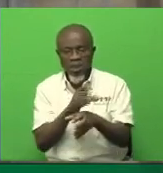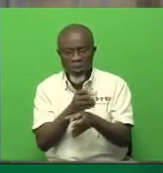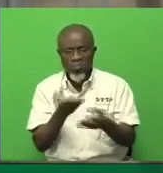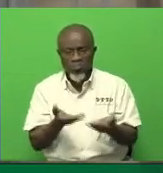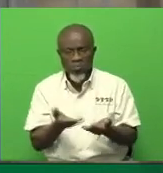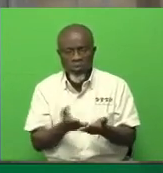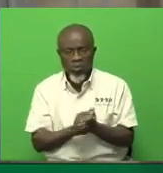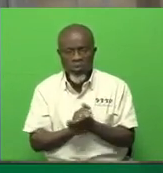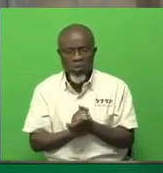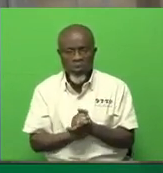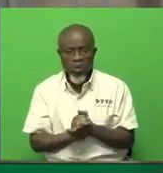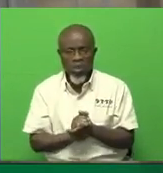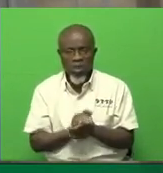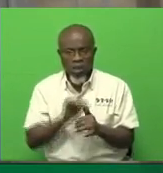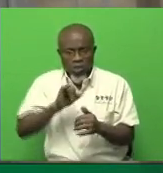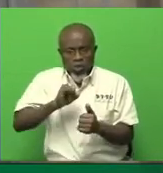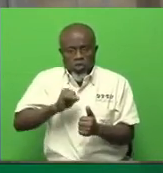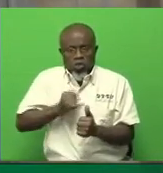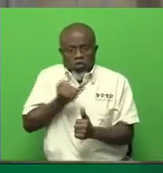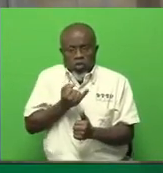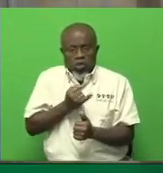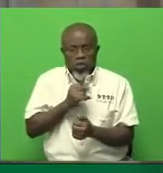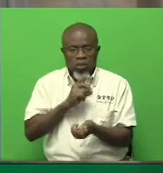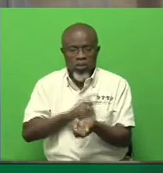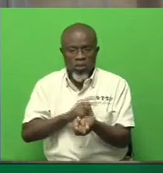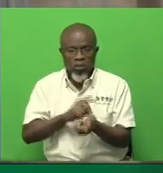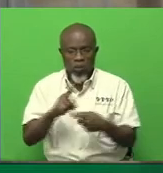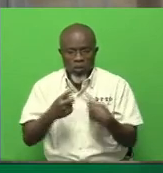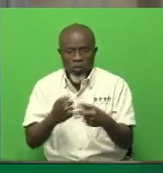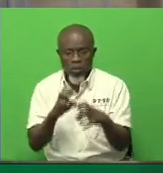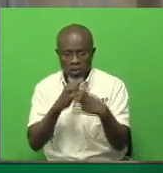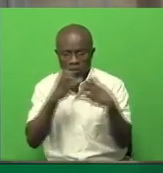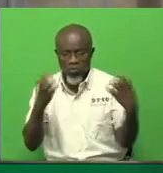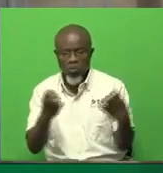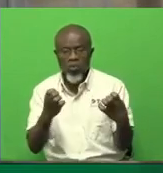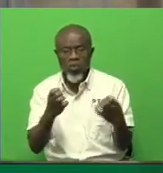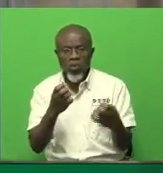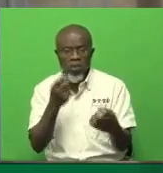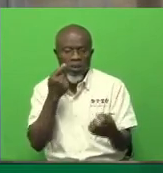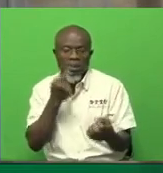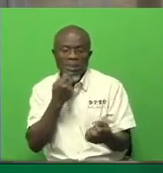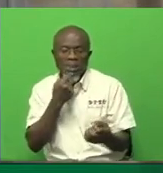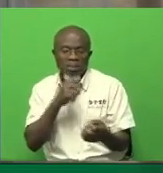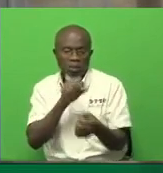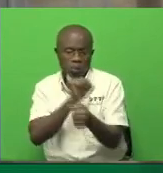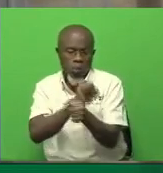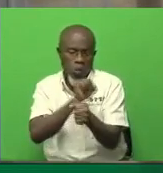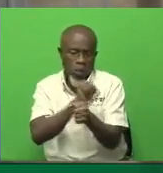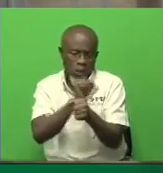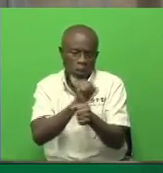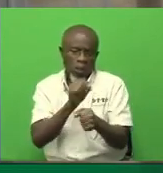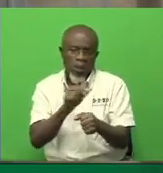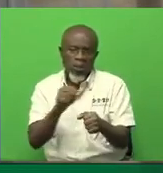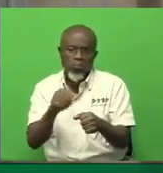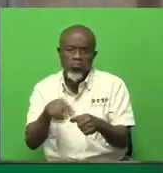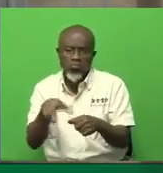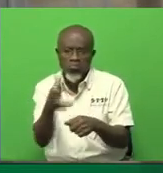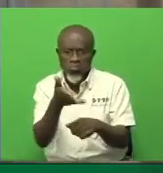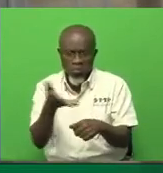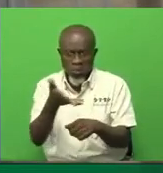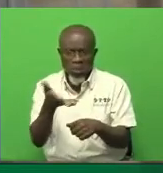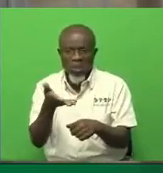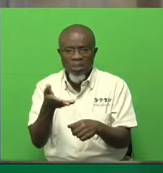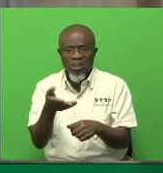bravely went to the Express Newspaper to stay the working conditions of healthcare workers after hundreds of